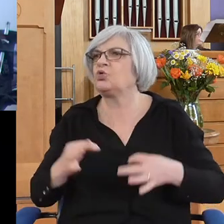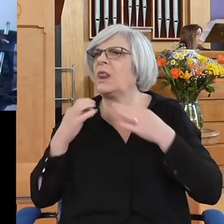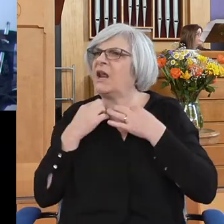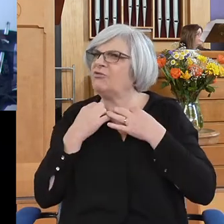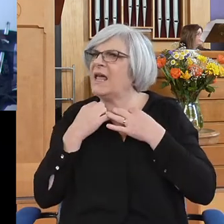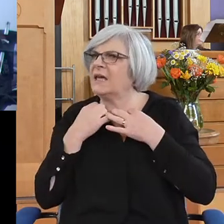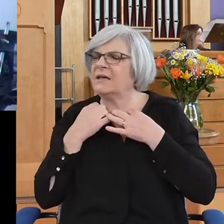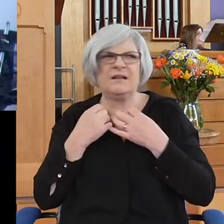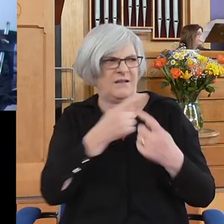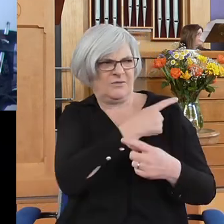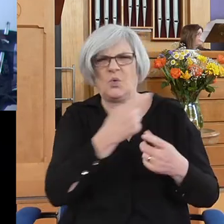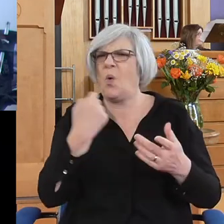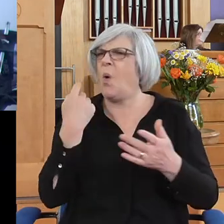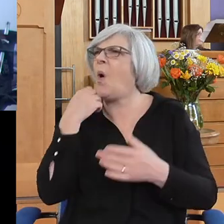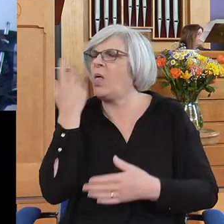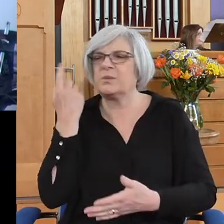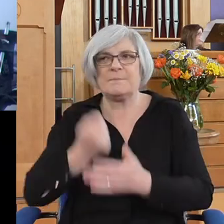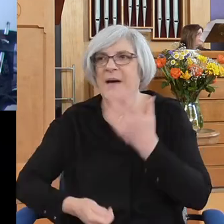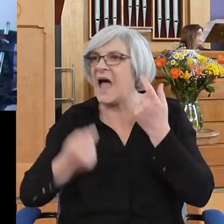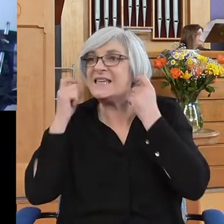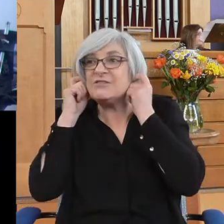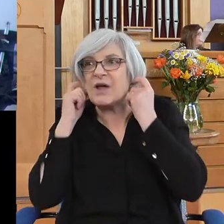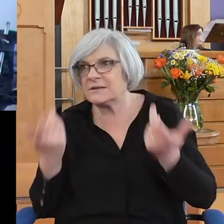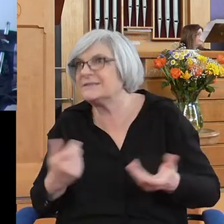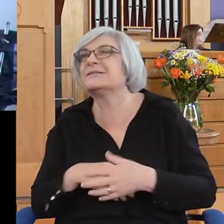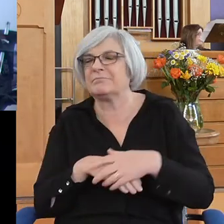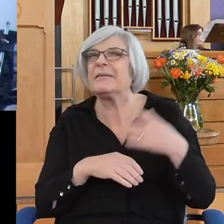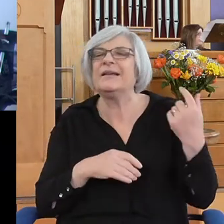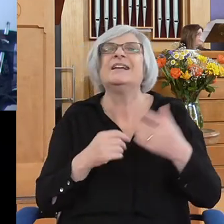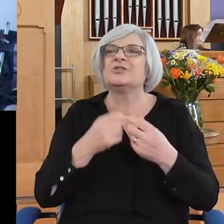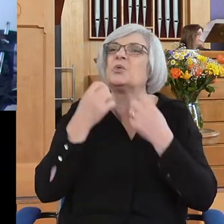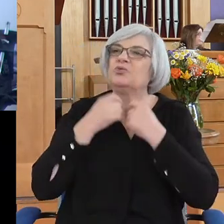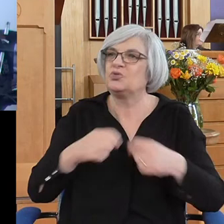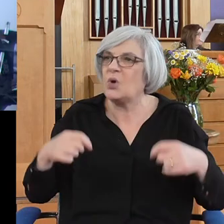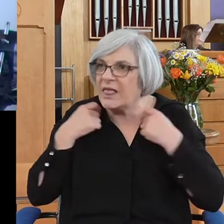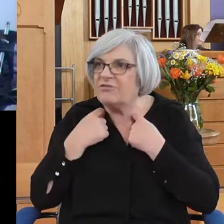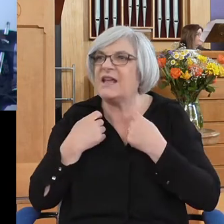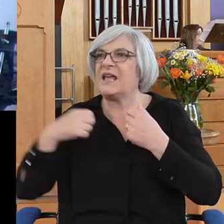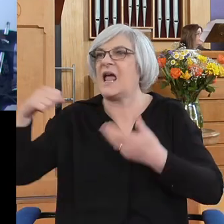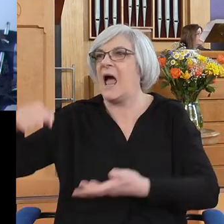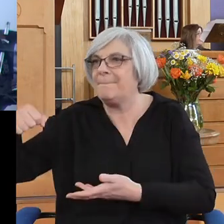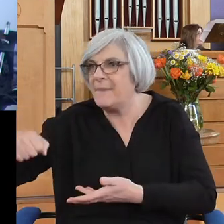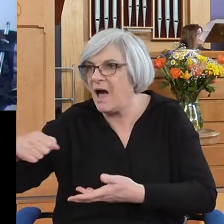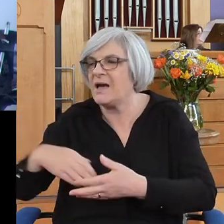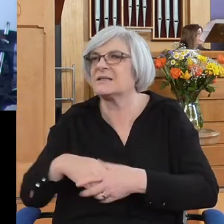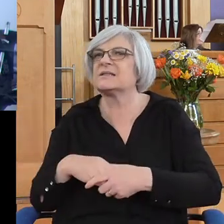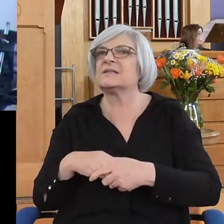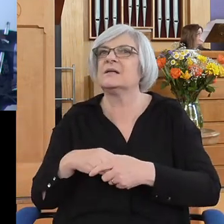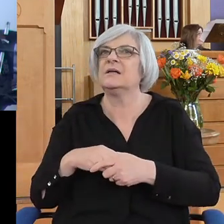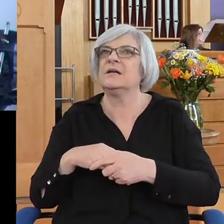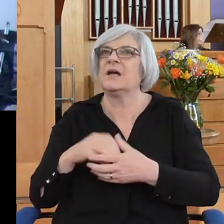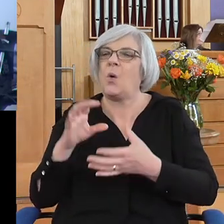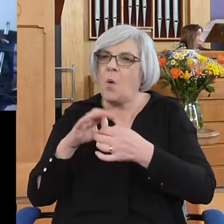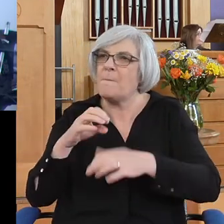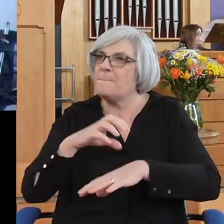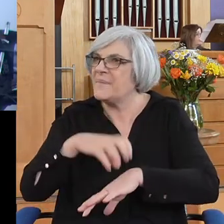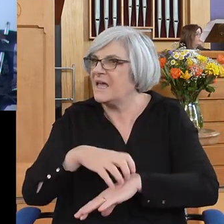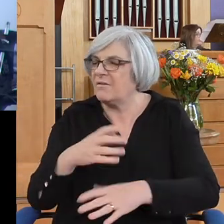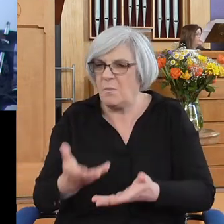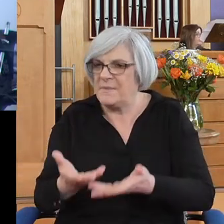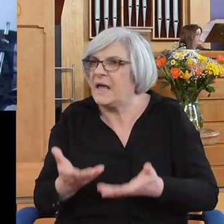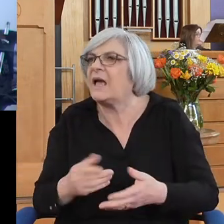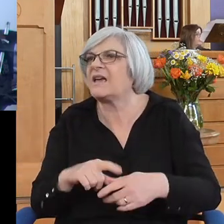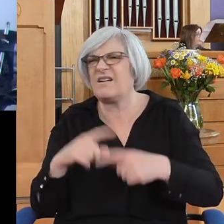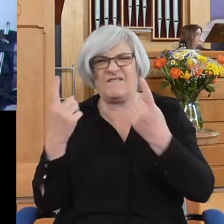buy earrings for some reason. Buy earrings. Jewellery, handbags, home baking, all sorts of things going